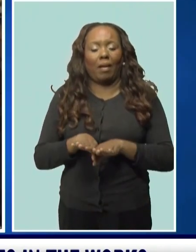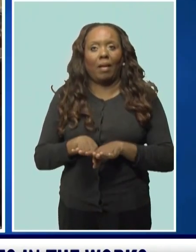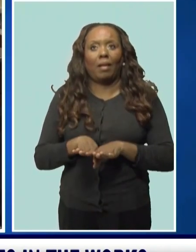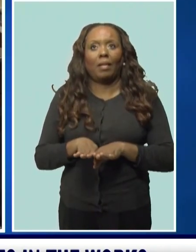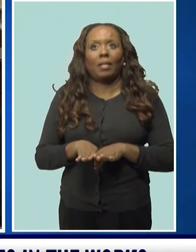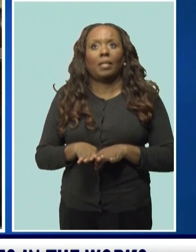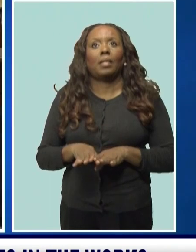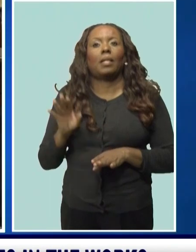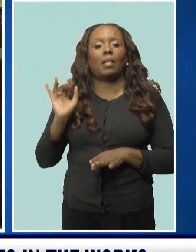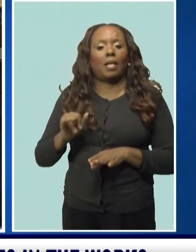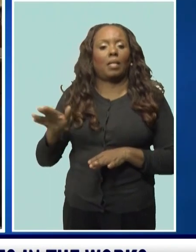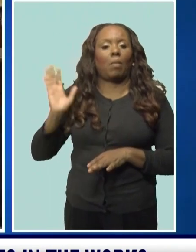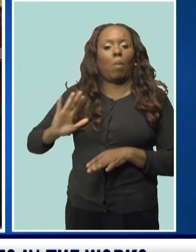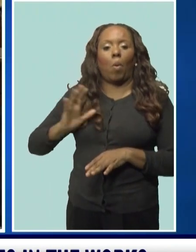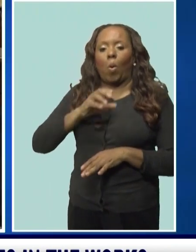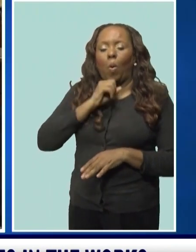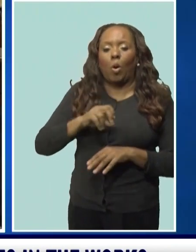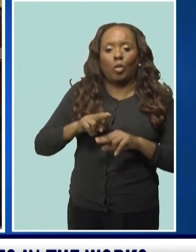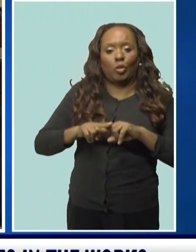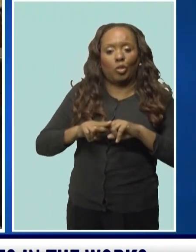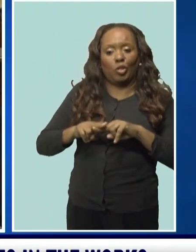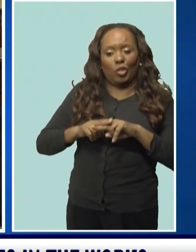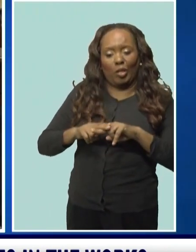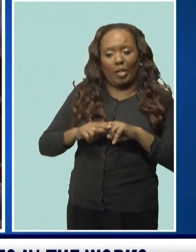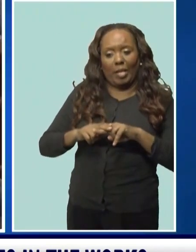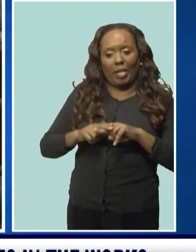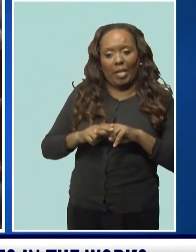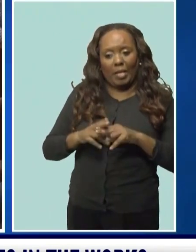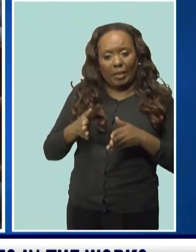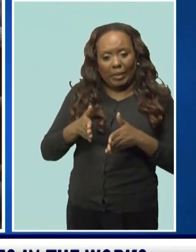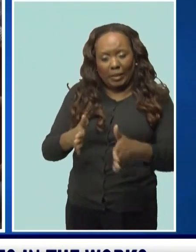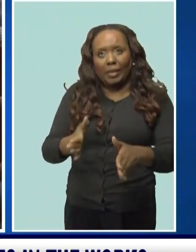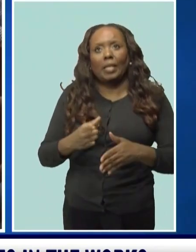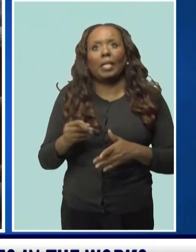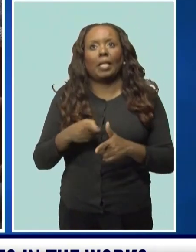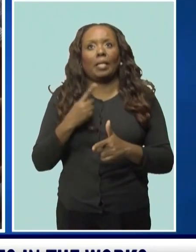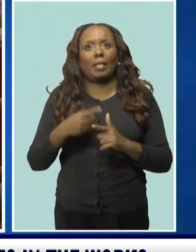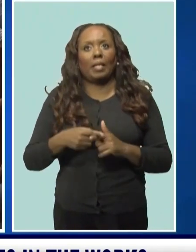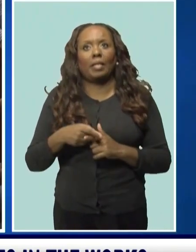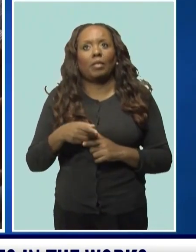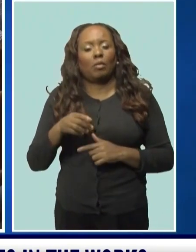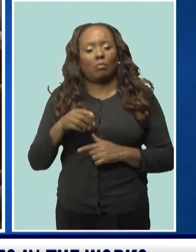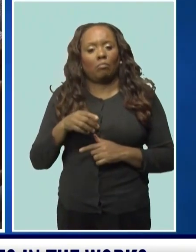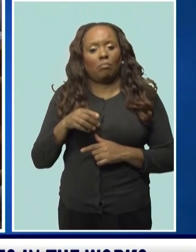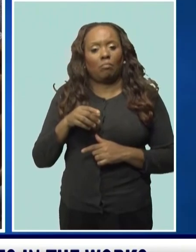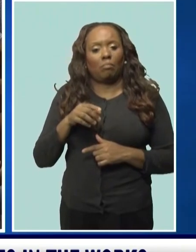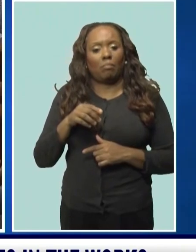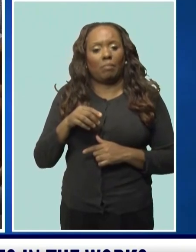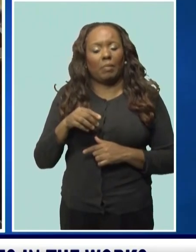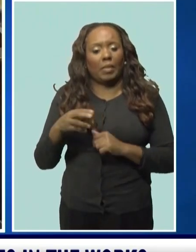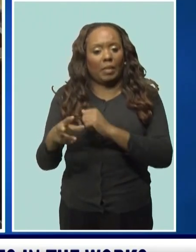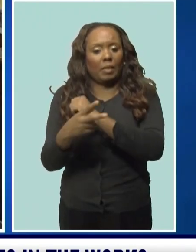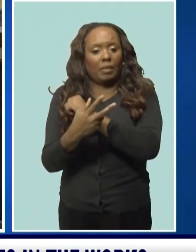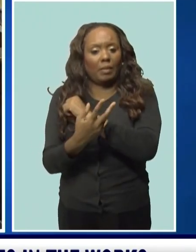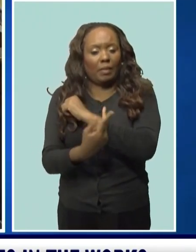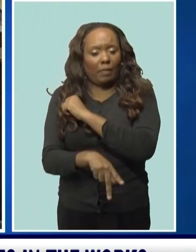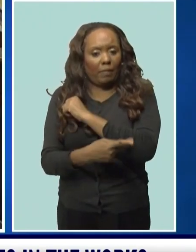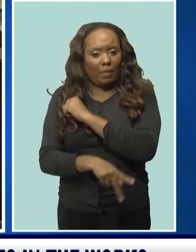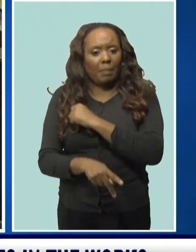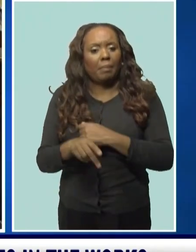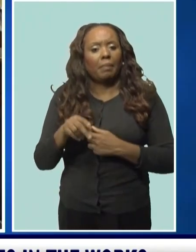or trainway line and make its way ultimately up into River Plantation in St. Philip. We will be looking at solar